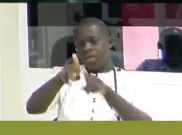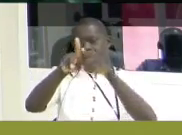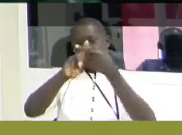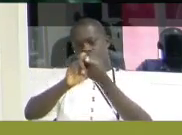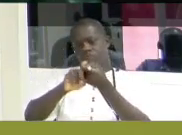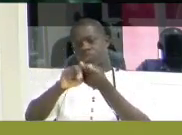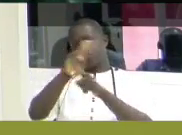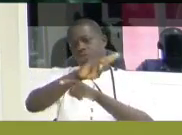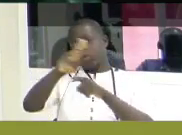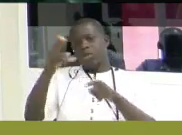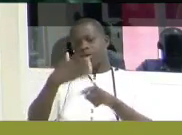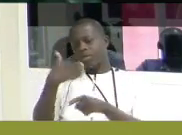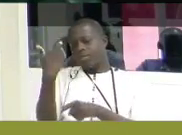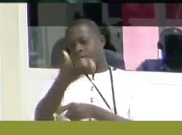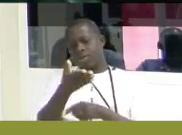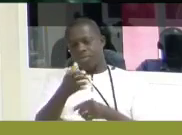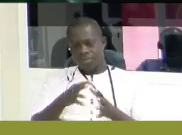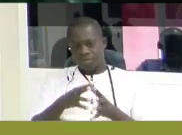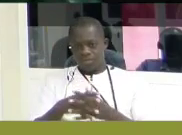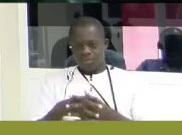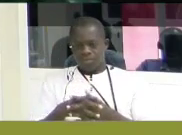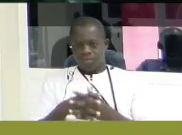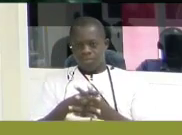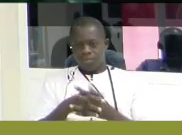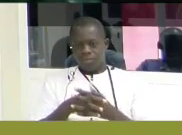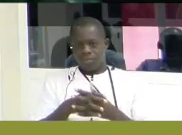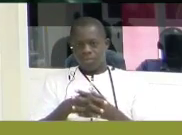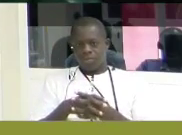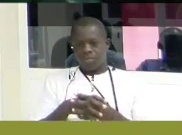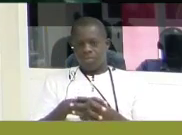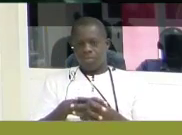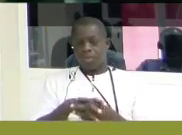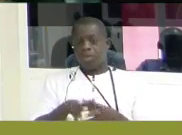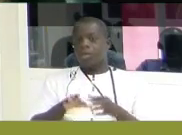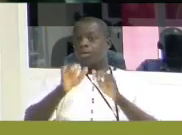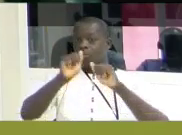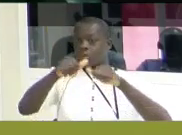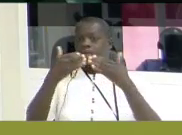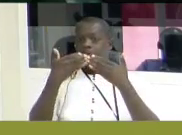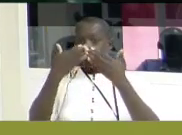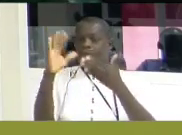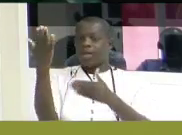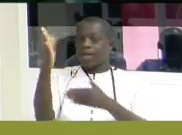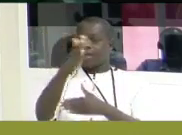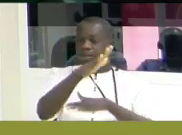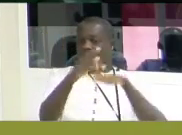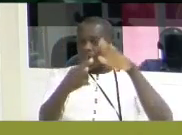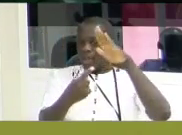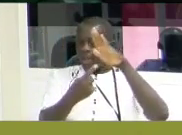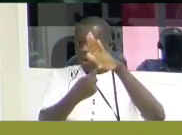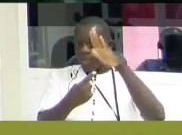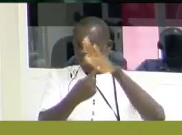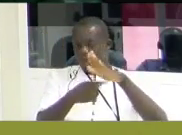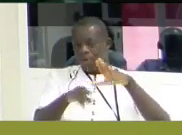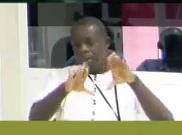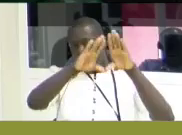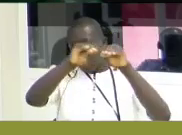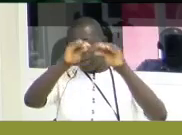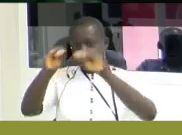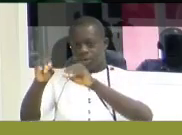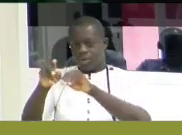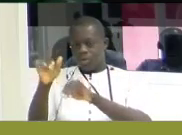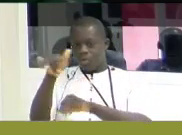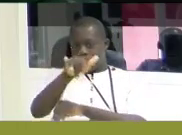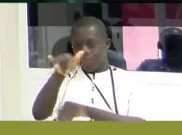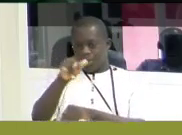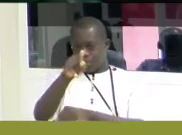Can you tell us of any significant events that you witnessed during your time at the Daily